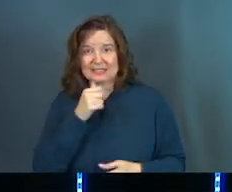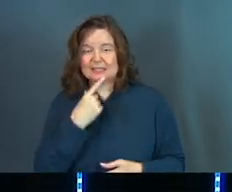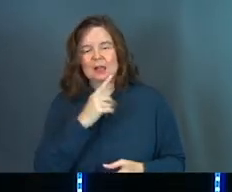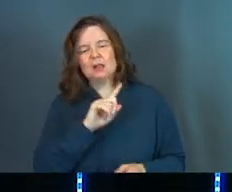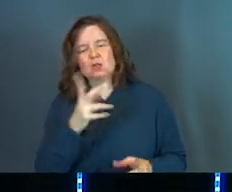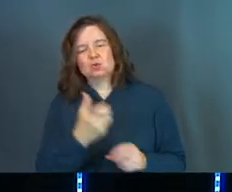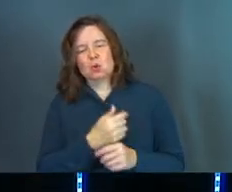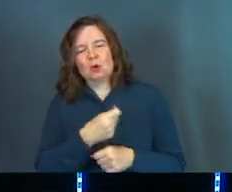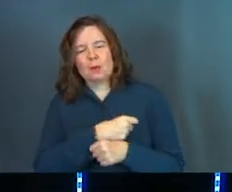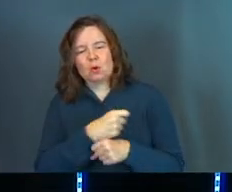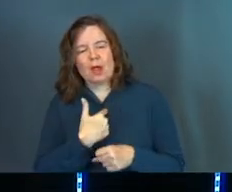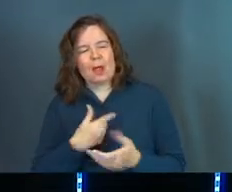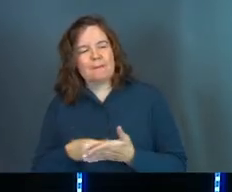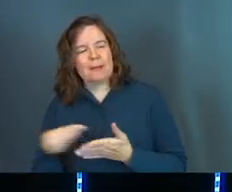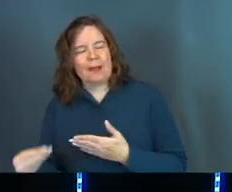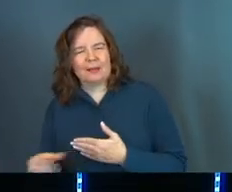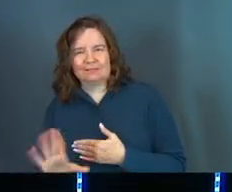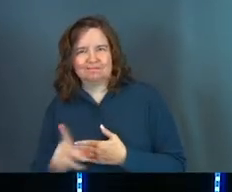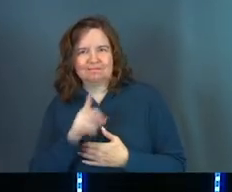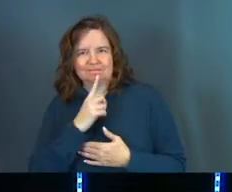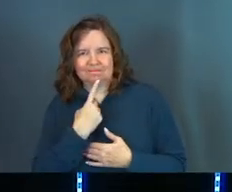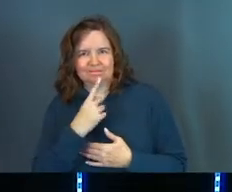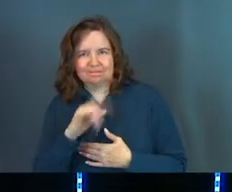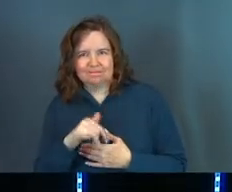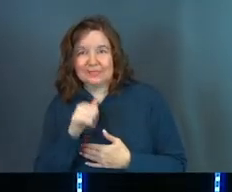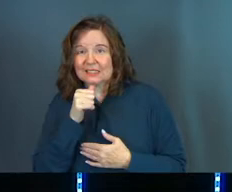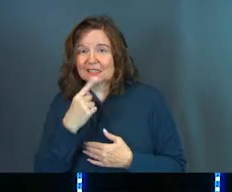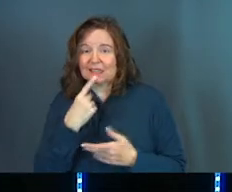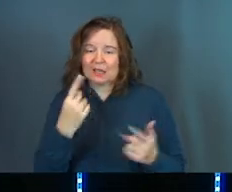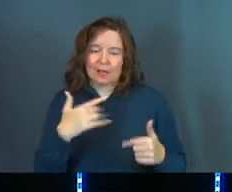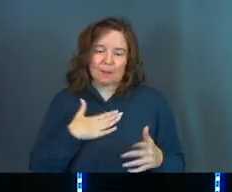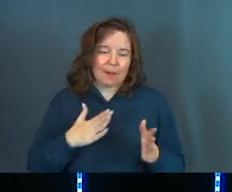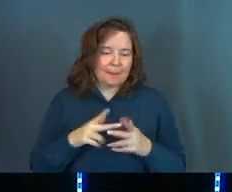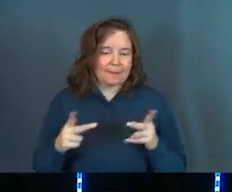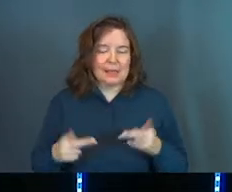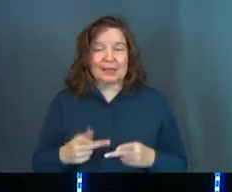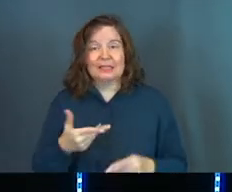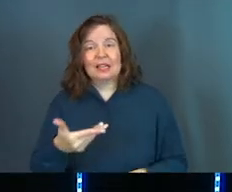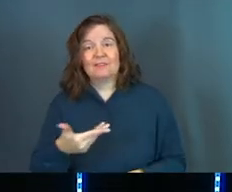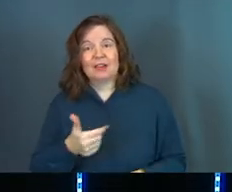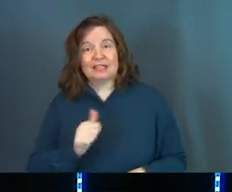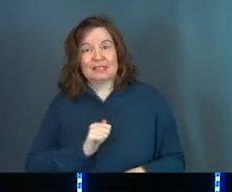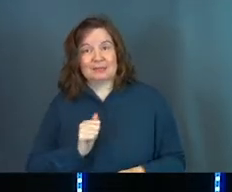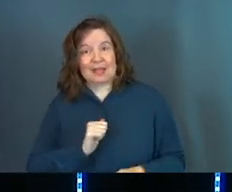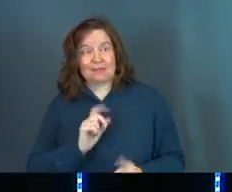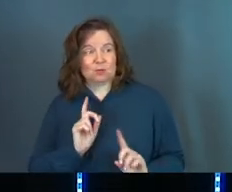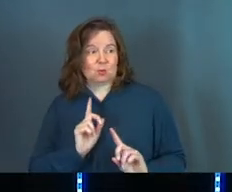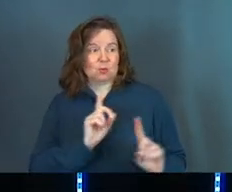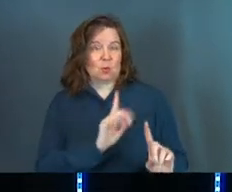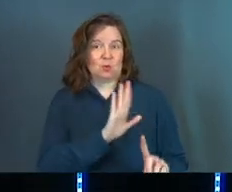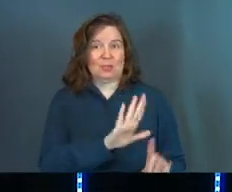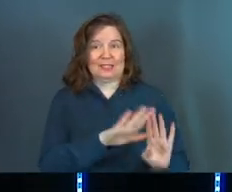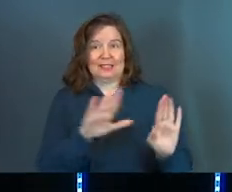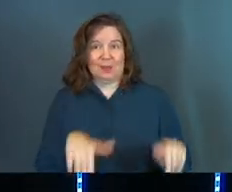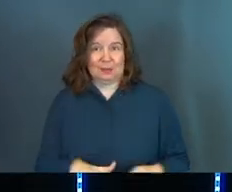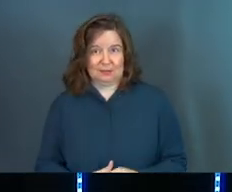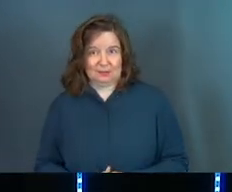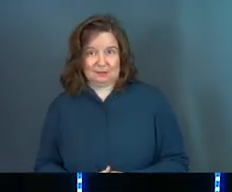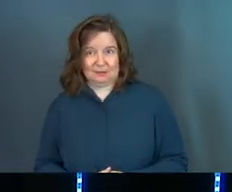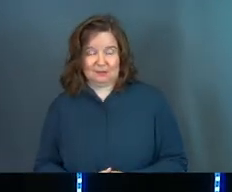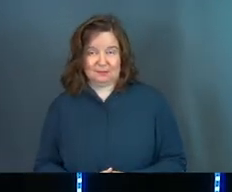say, let's go grab coffee, I'm buying. He doesn't say, come to my place. He invites himself to Zacchaeus'